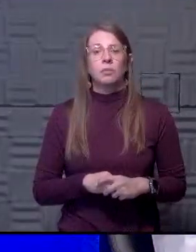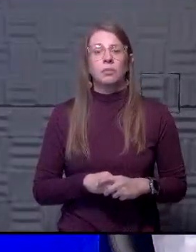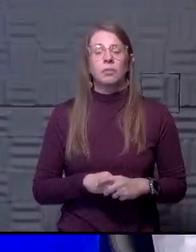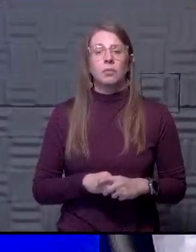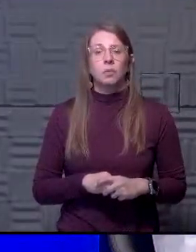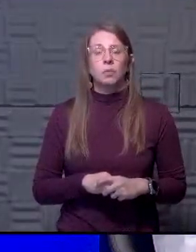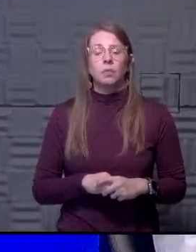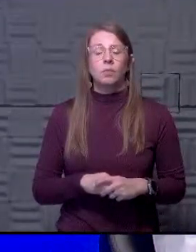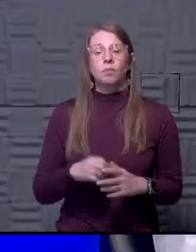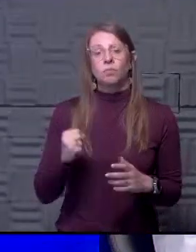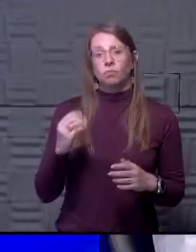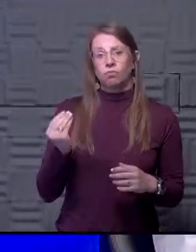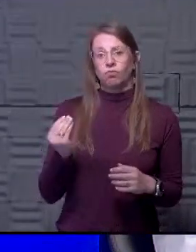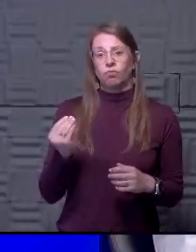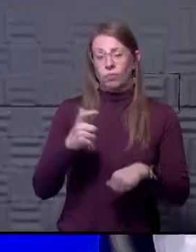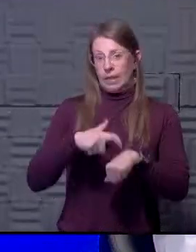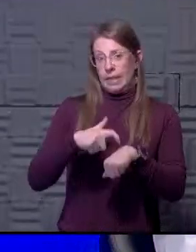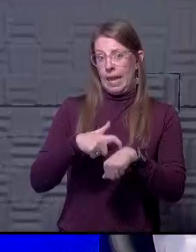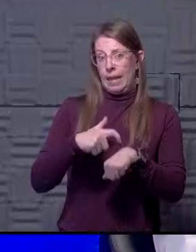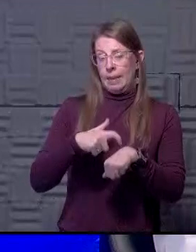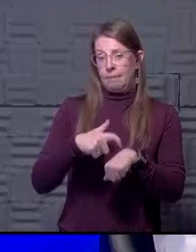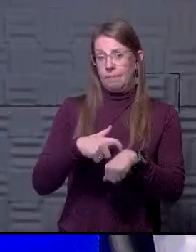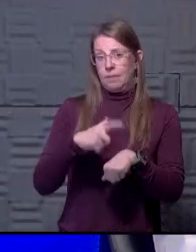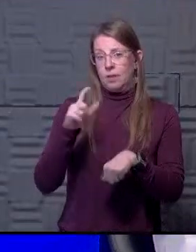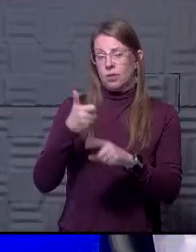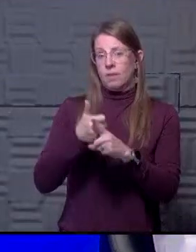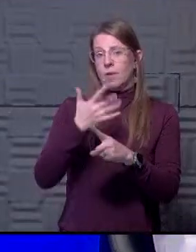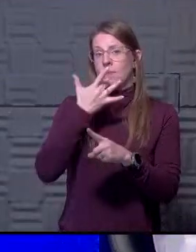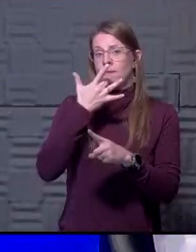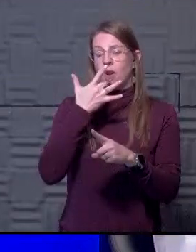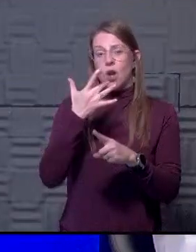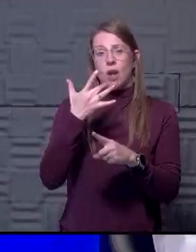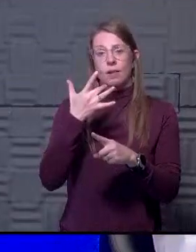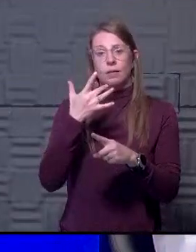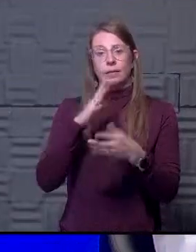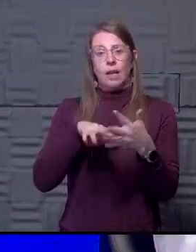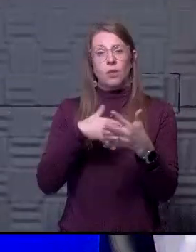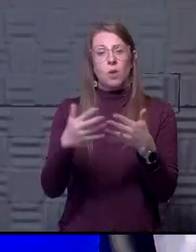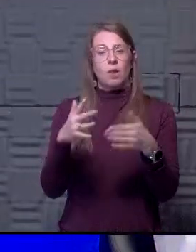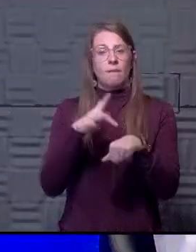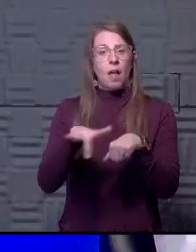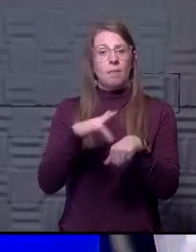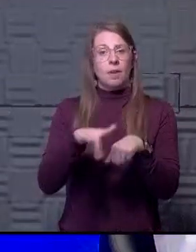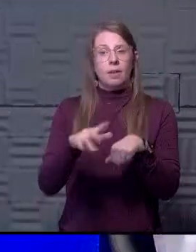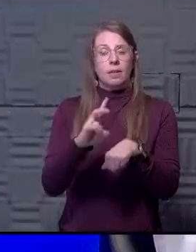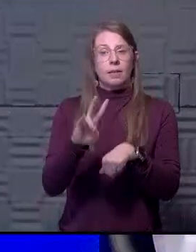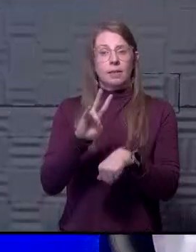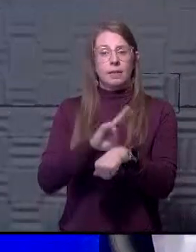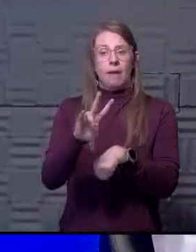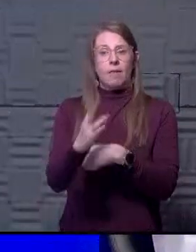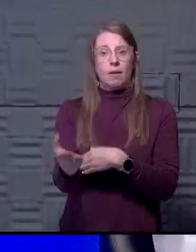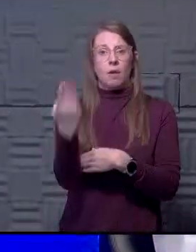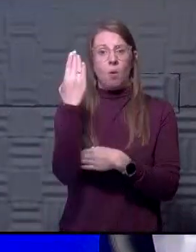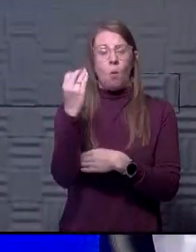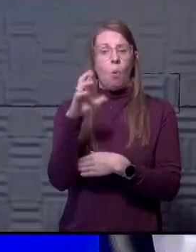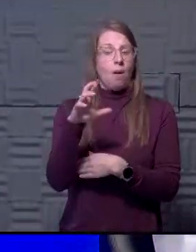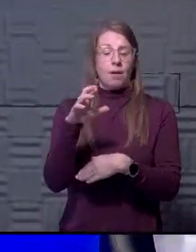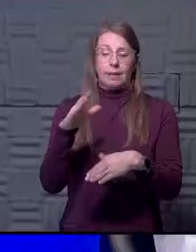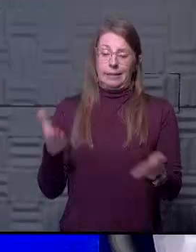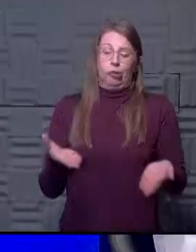And so is there a time that you would prefer? We've got a wide open day that day. We can do 7 a.m. or we can do it